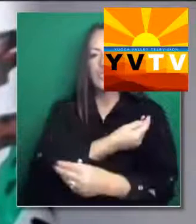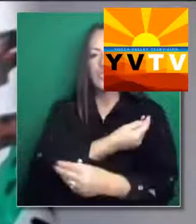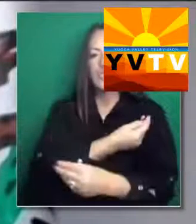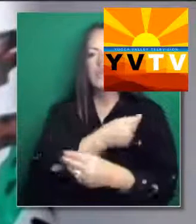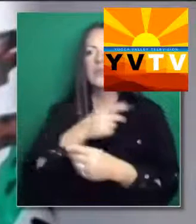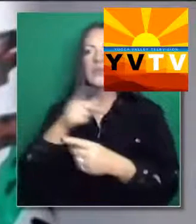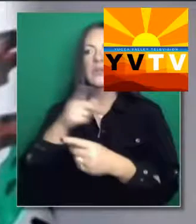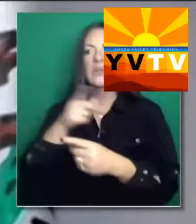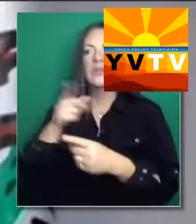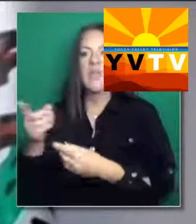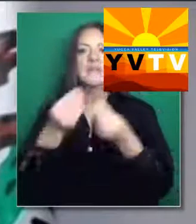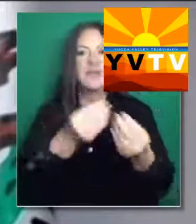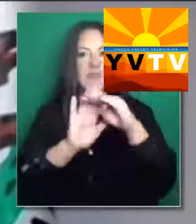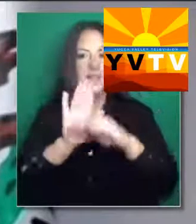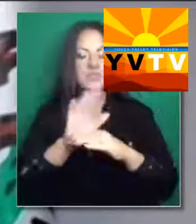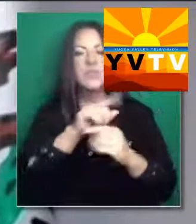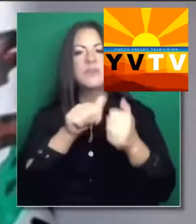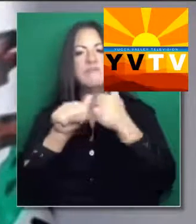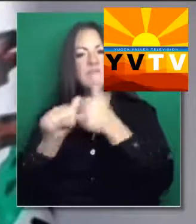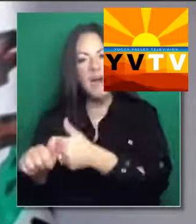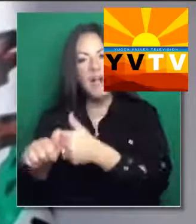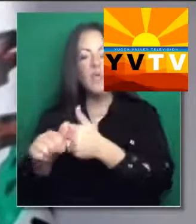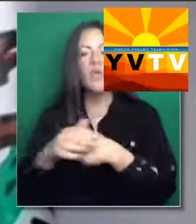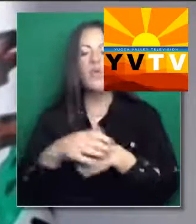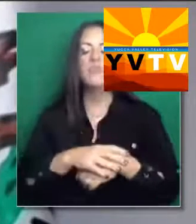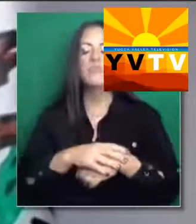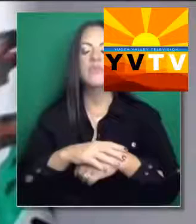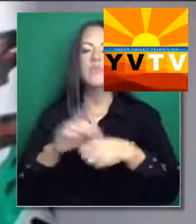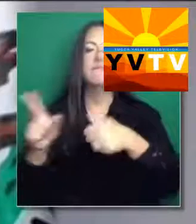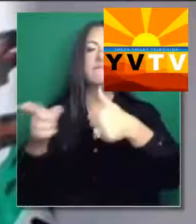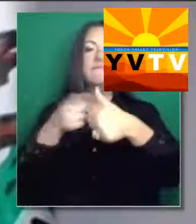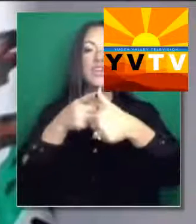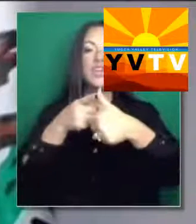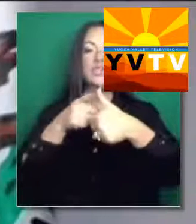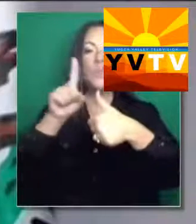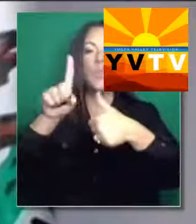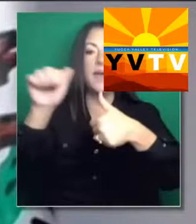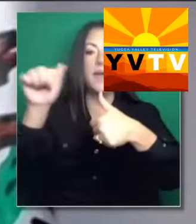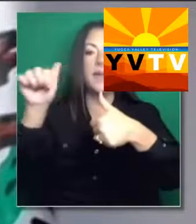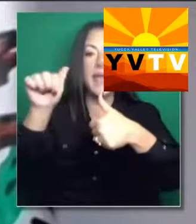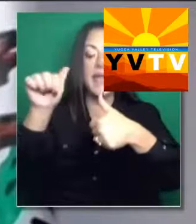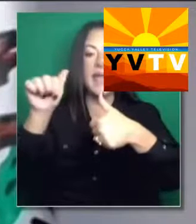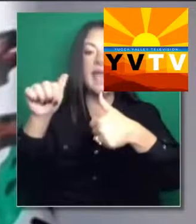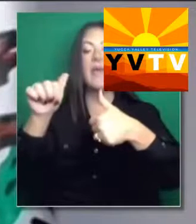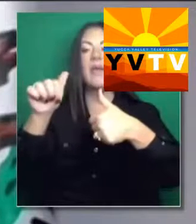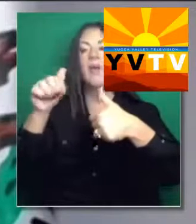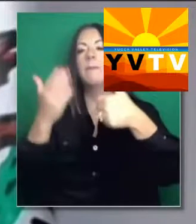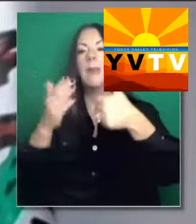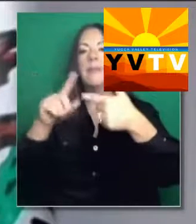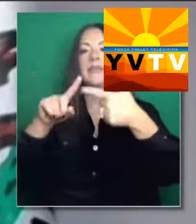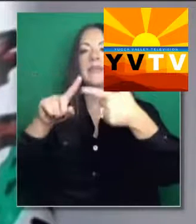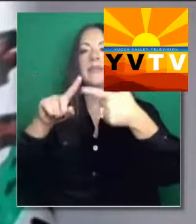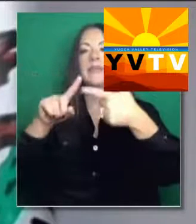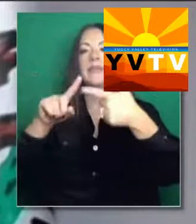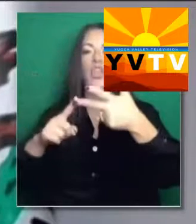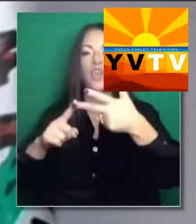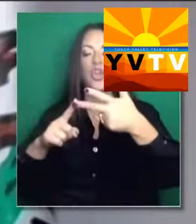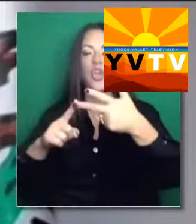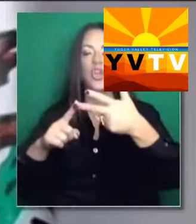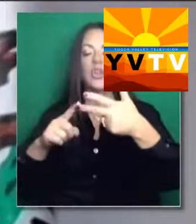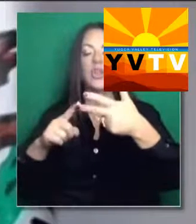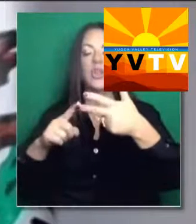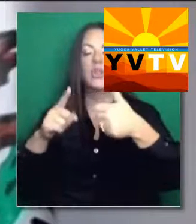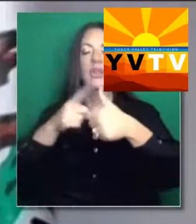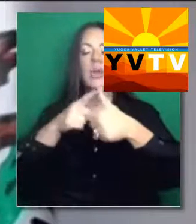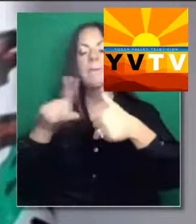the one, first, second tiers of 1A, they might be in the third tier, but ensuring that we have